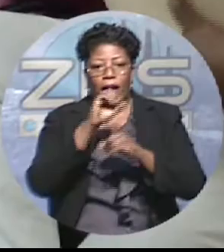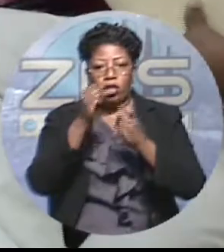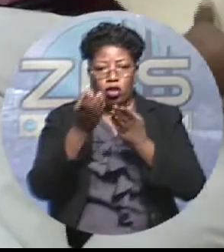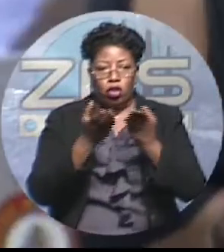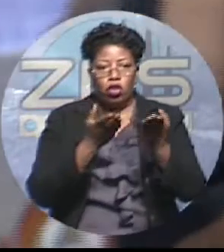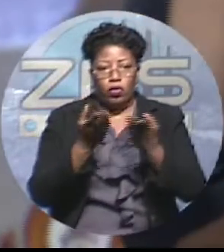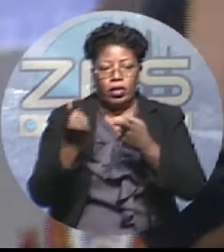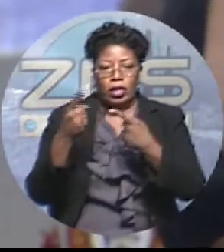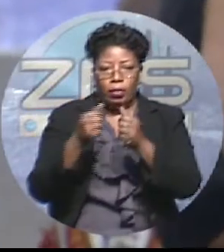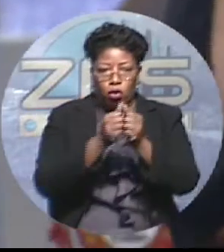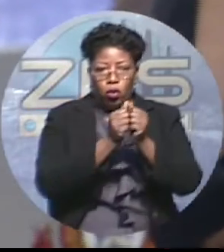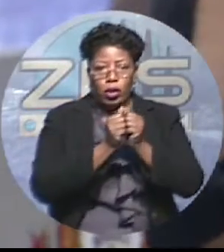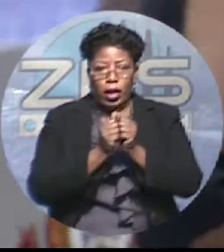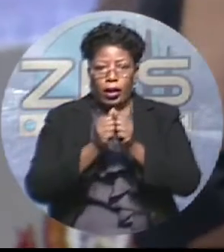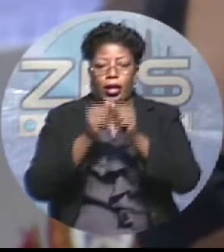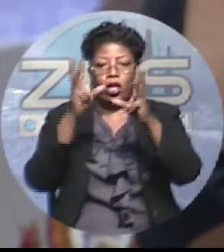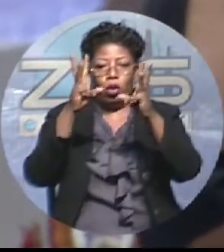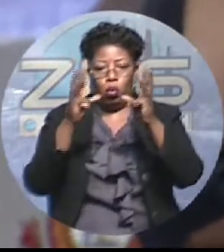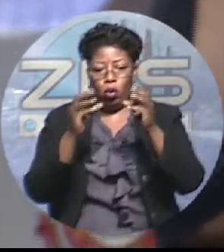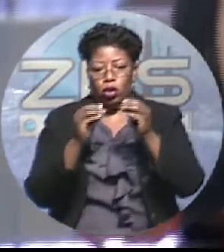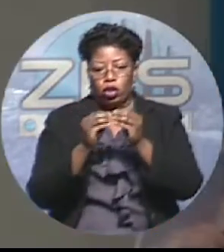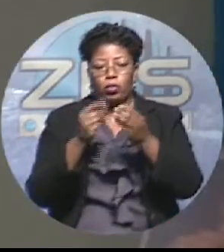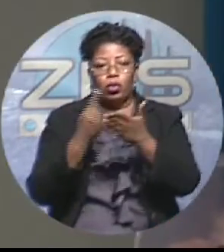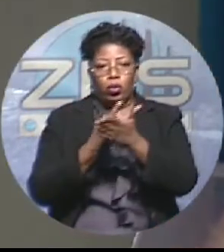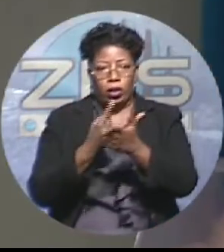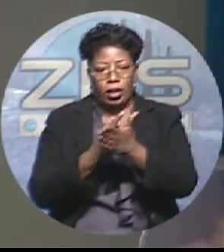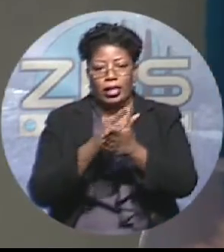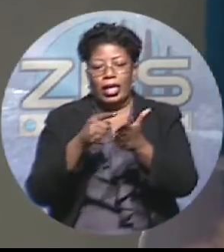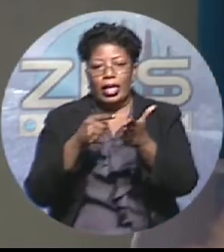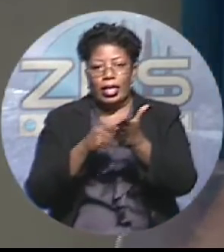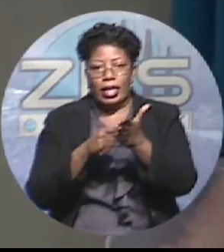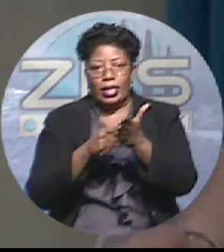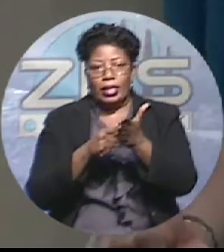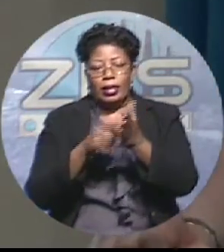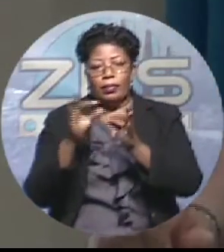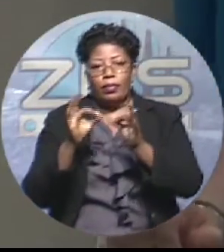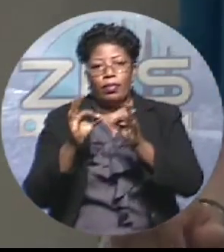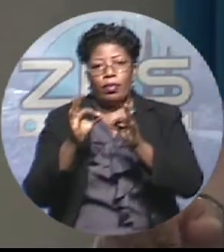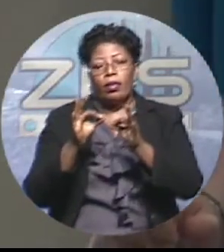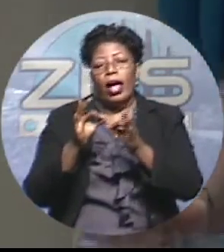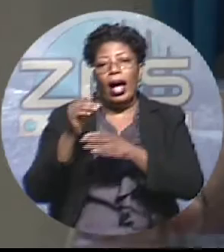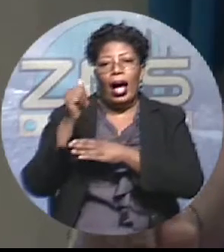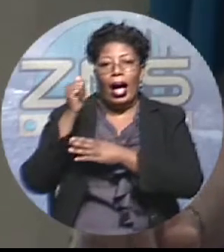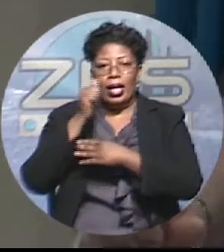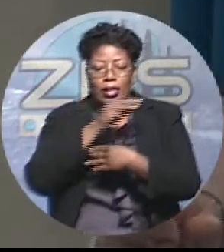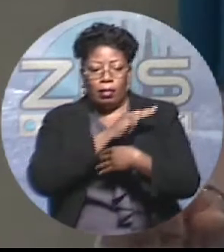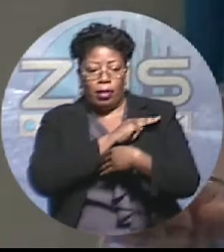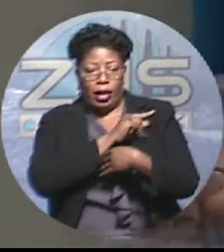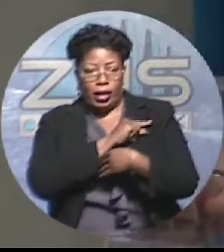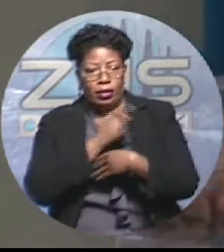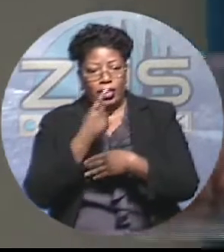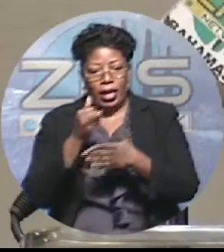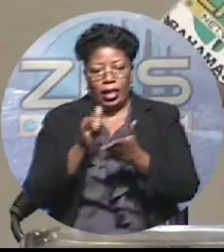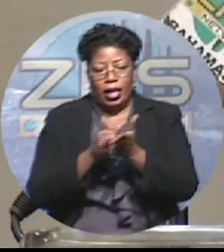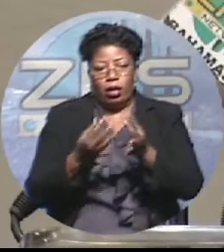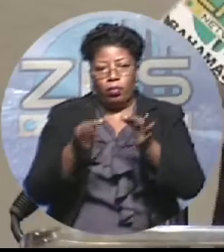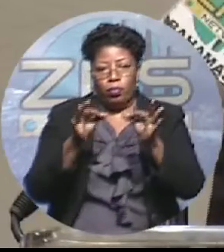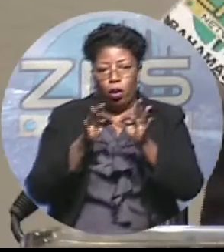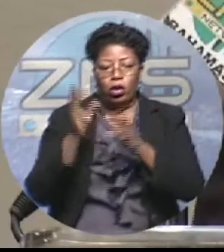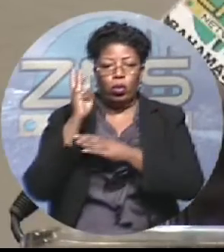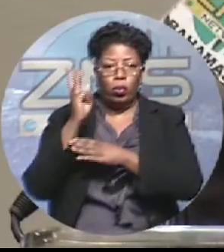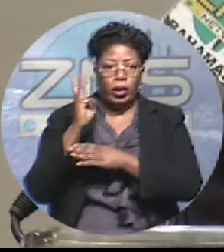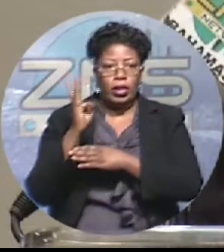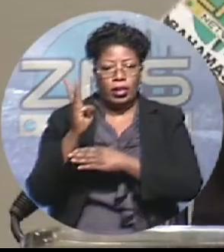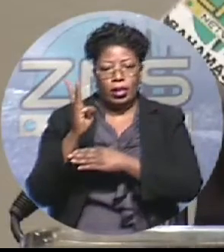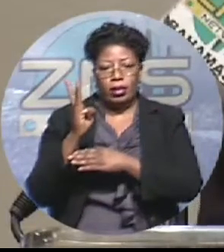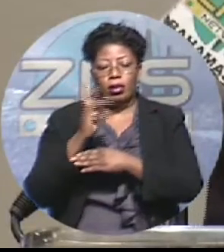services came together in a workshop to address the issue. Attorney General the Honorable Allison Maynard Gibson noted the crucial role witnesses play